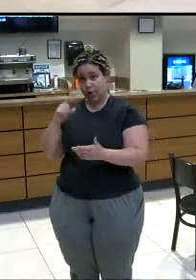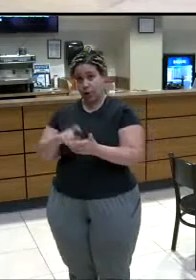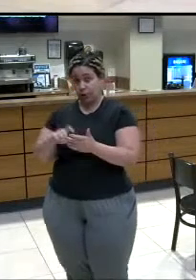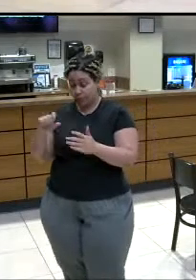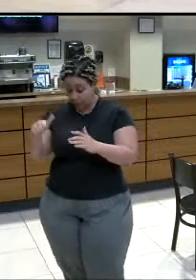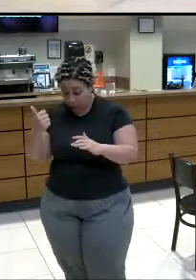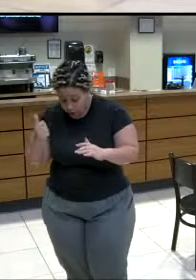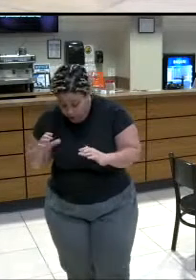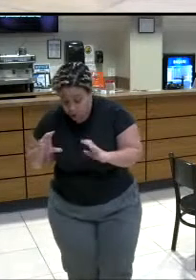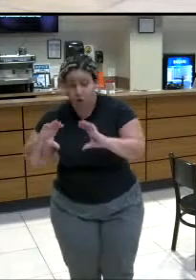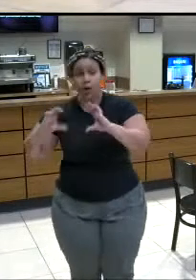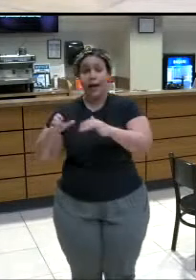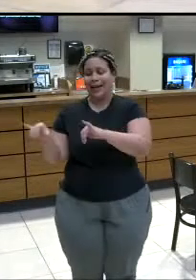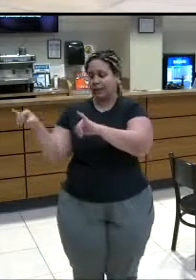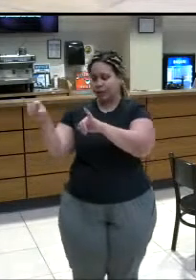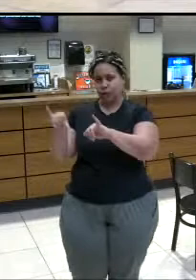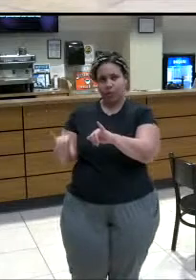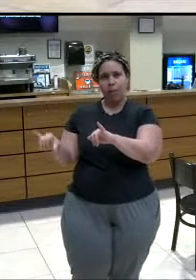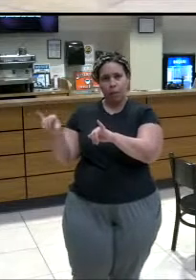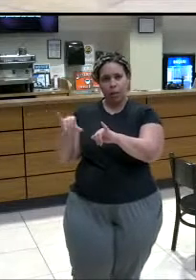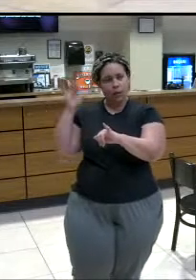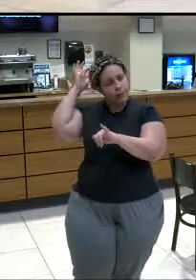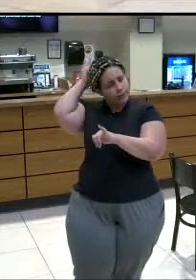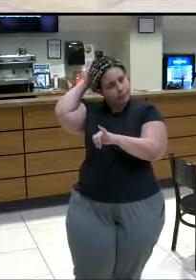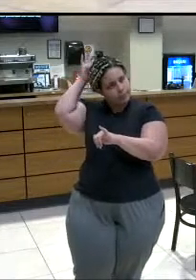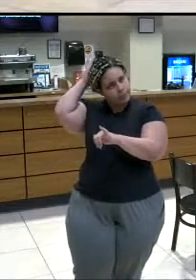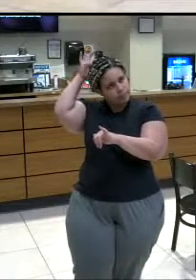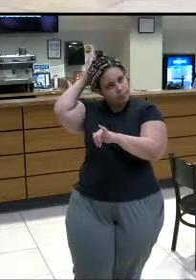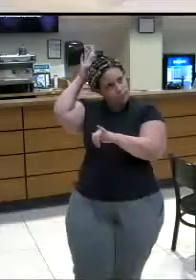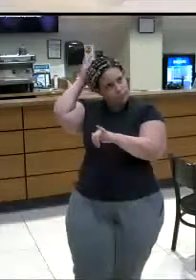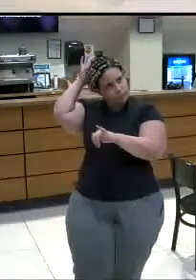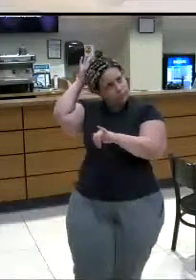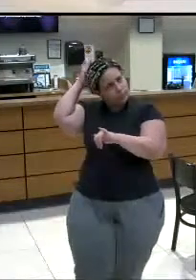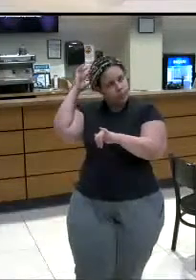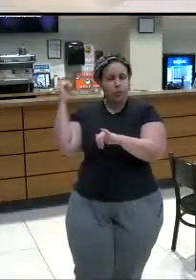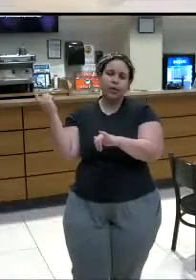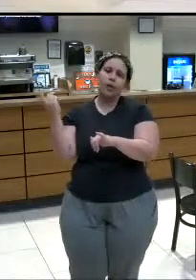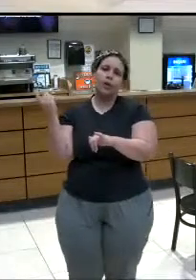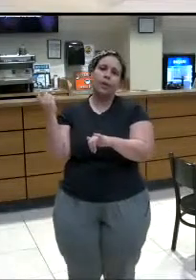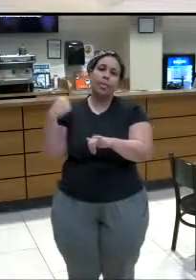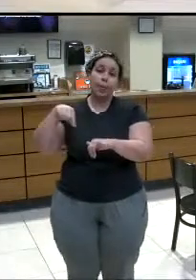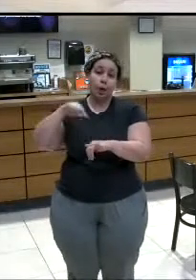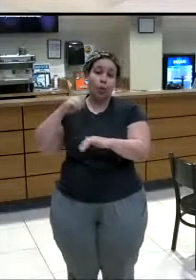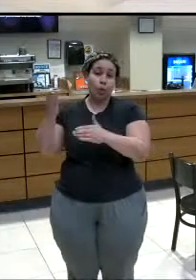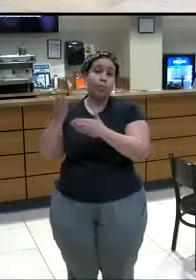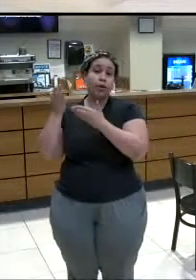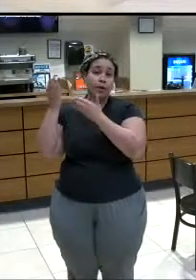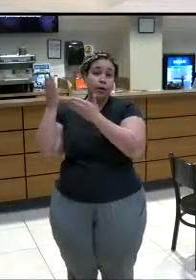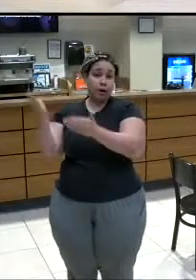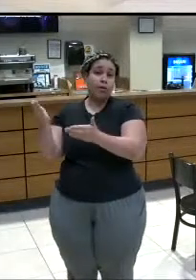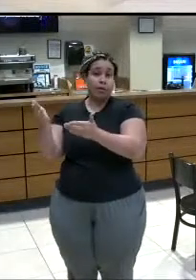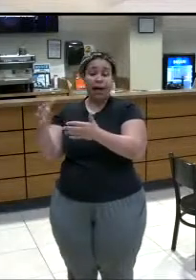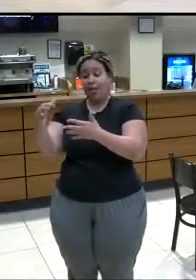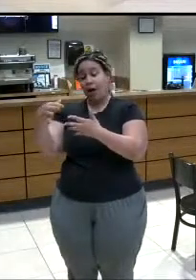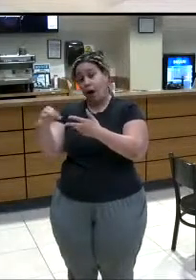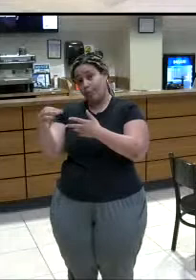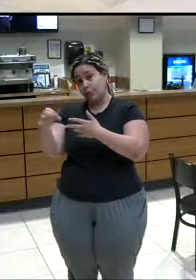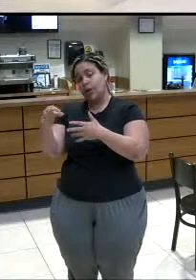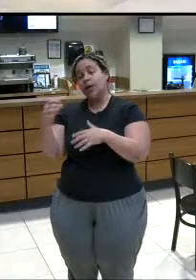very similar, and we always provided the option of students taking physical